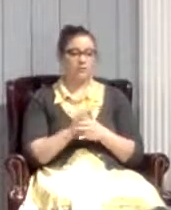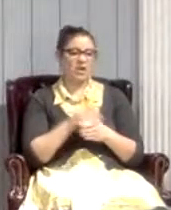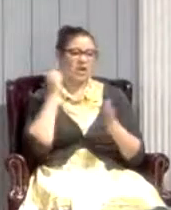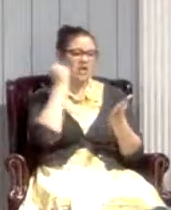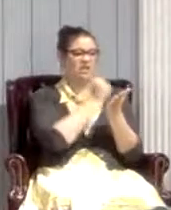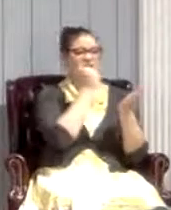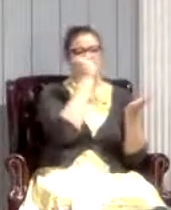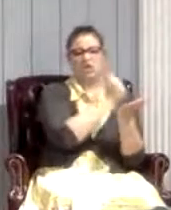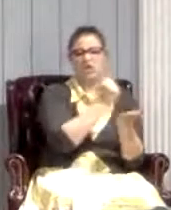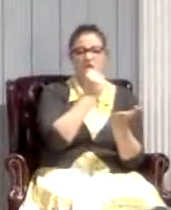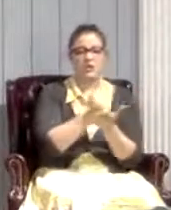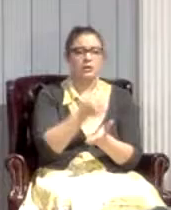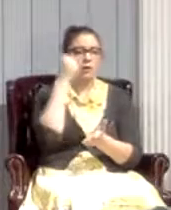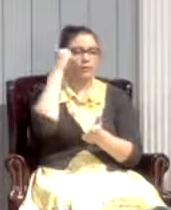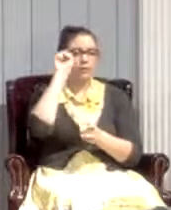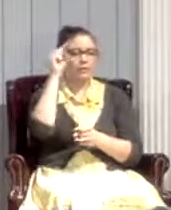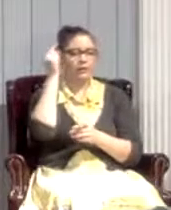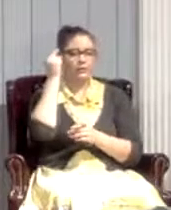obedience of